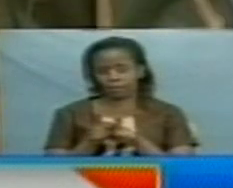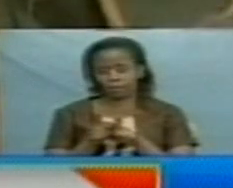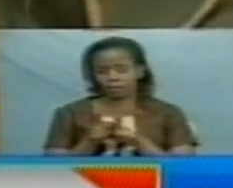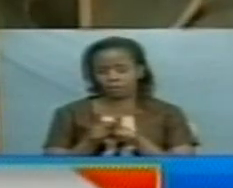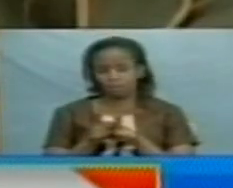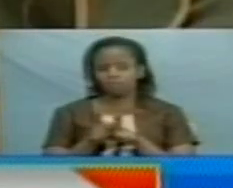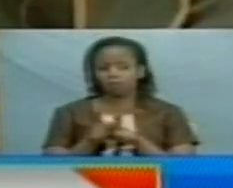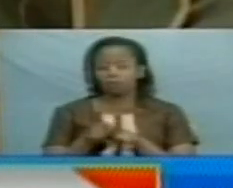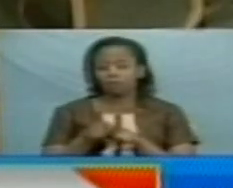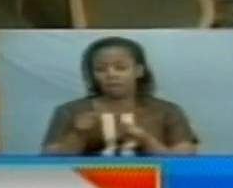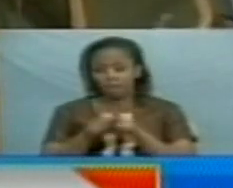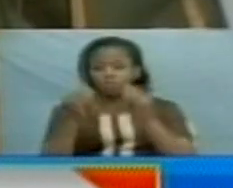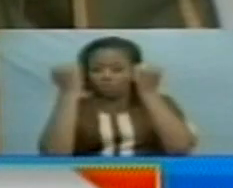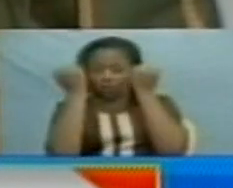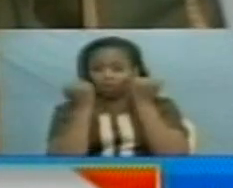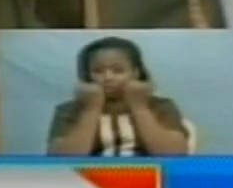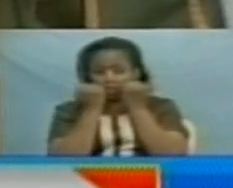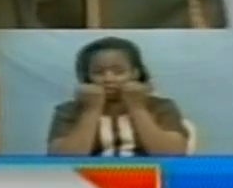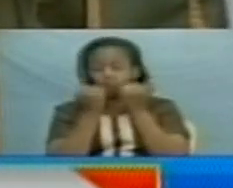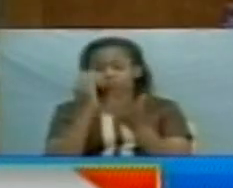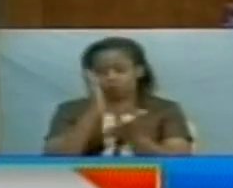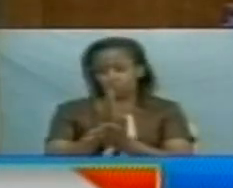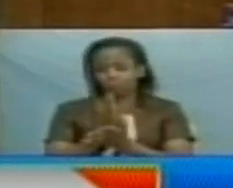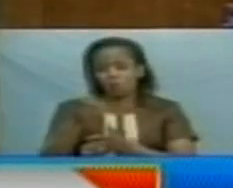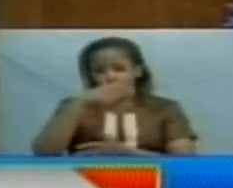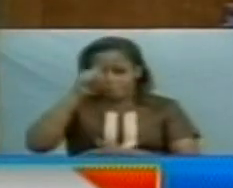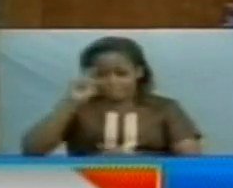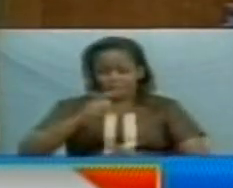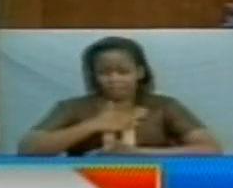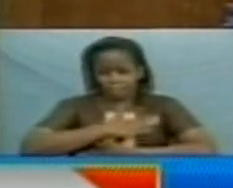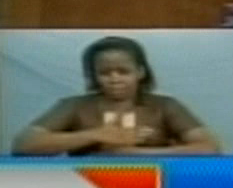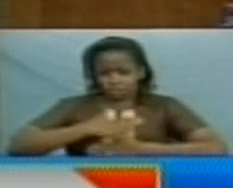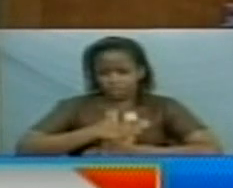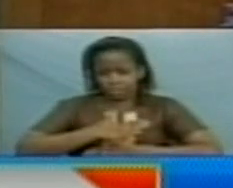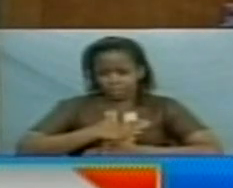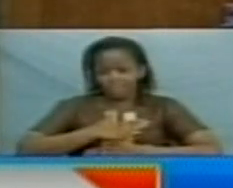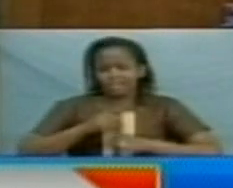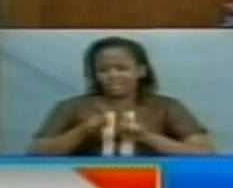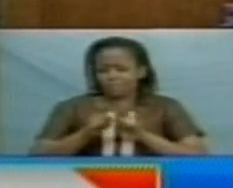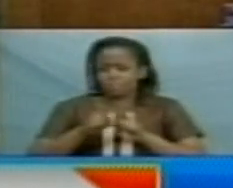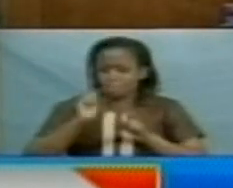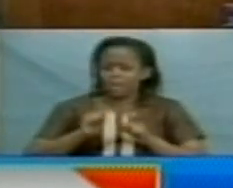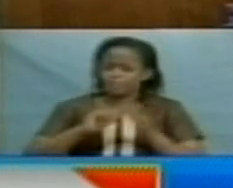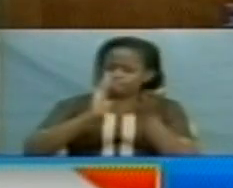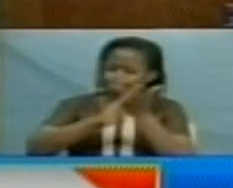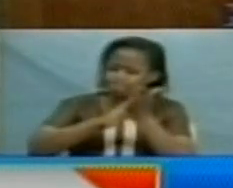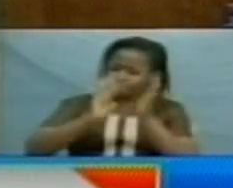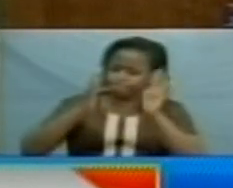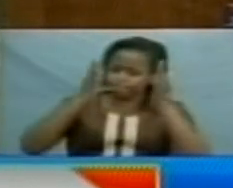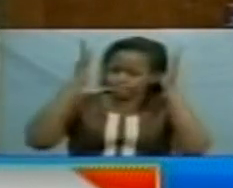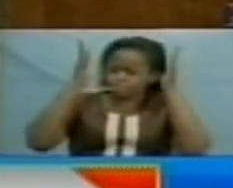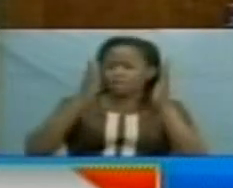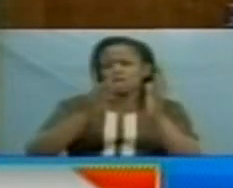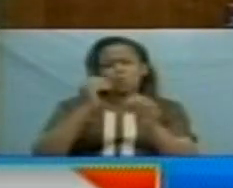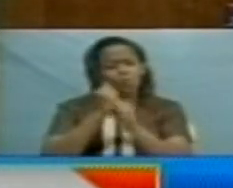as a court, we must appreciate and glorify the outstanding work done by the teams of